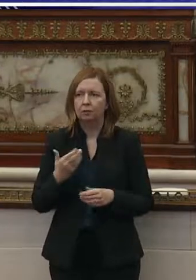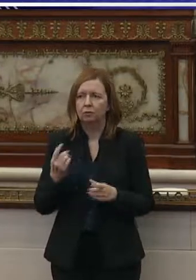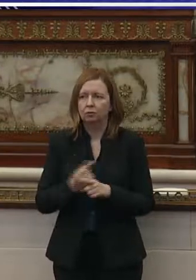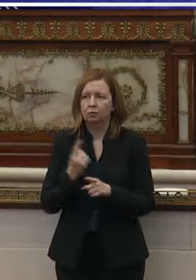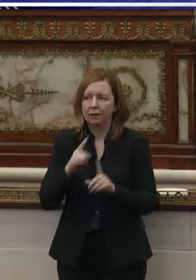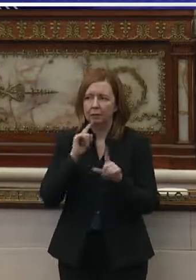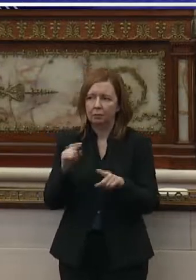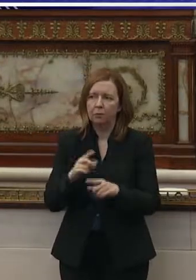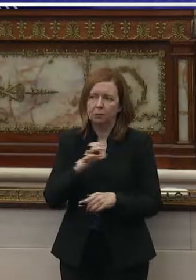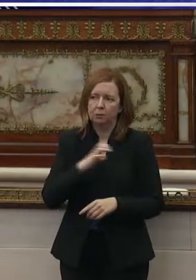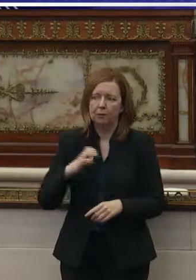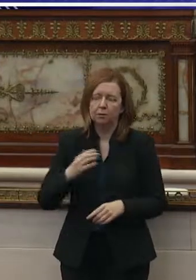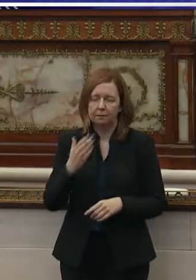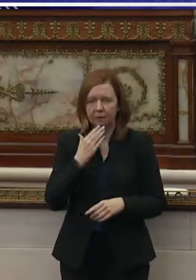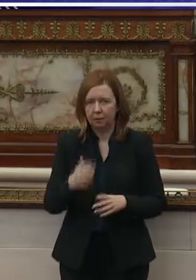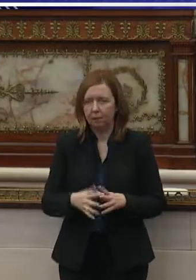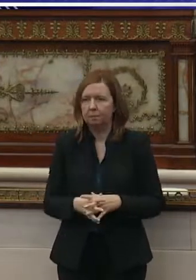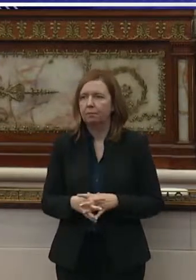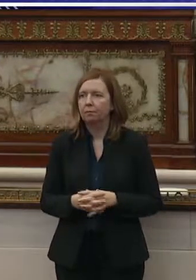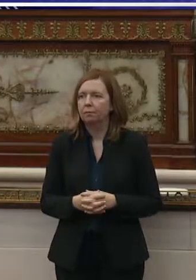reporting to council. Thank you.